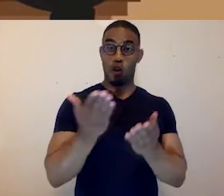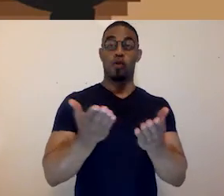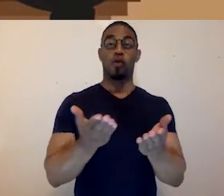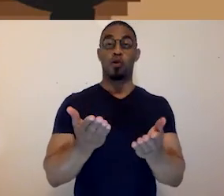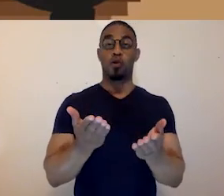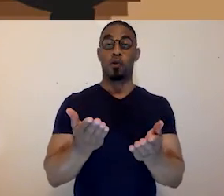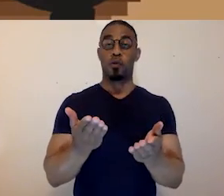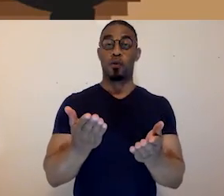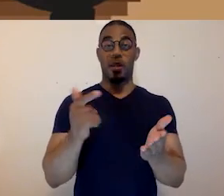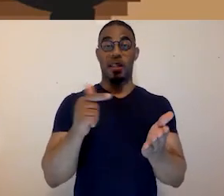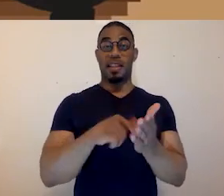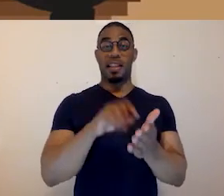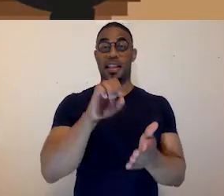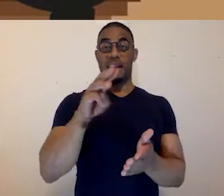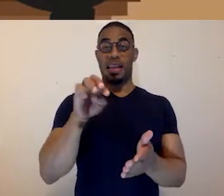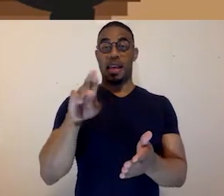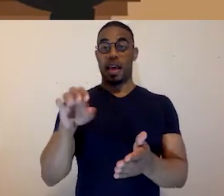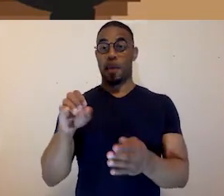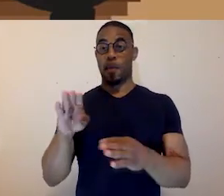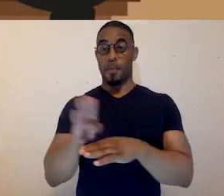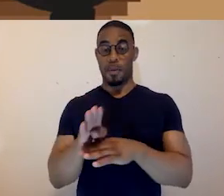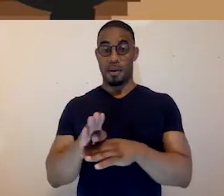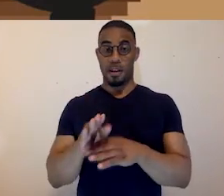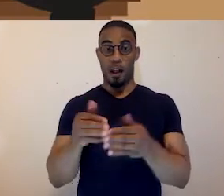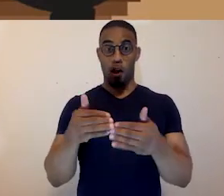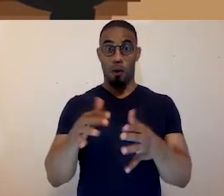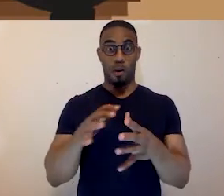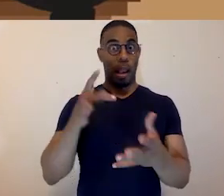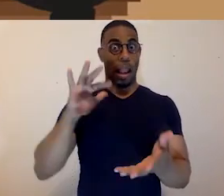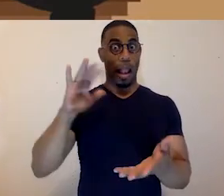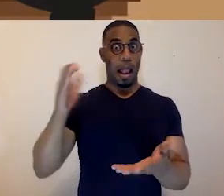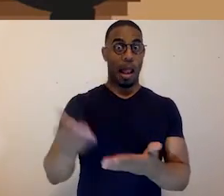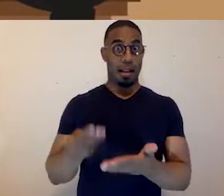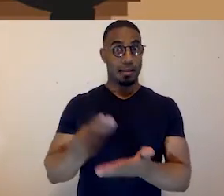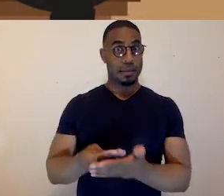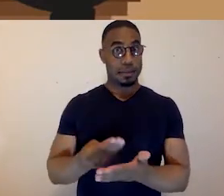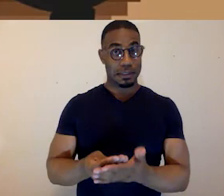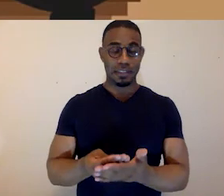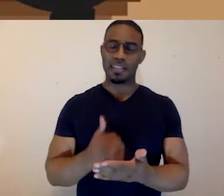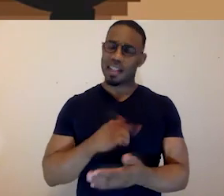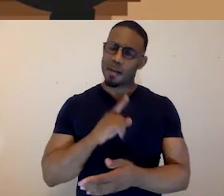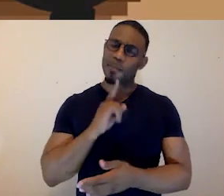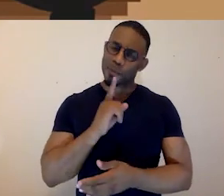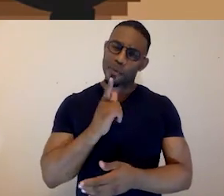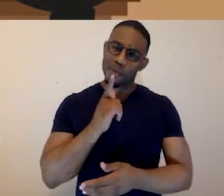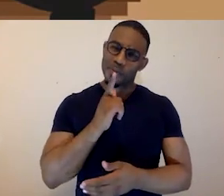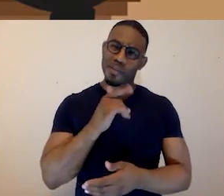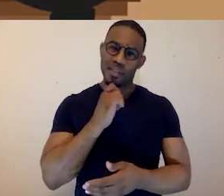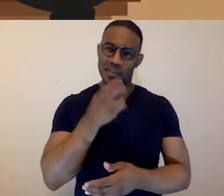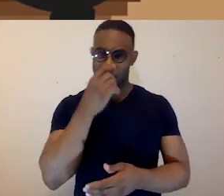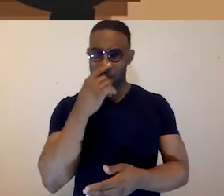service, this e-commerce business is losing a ton of money, and I'm sure they'll end up